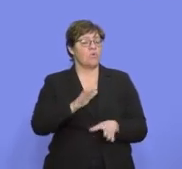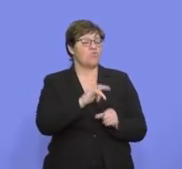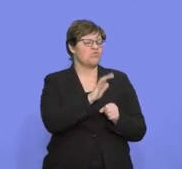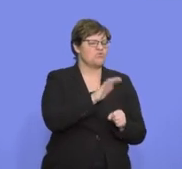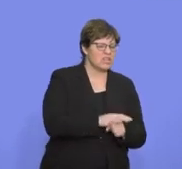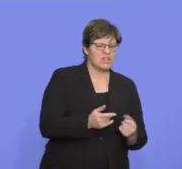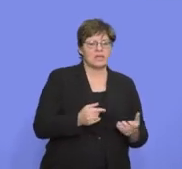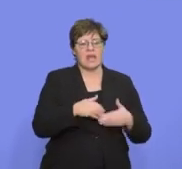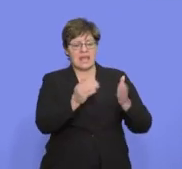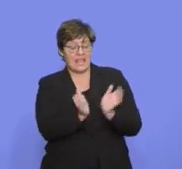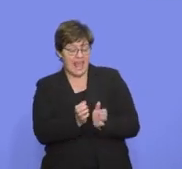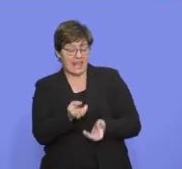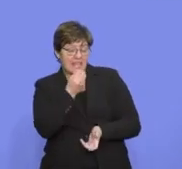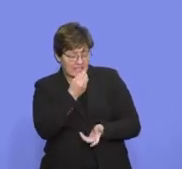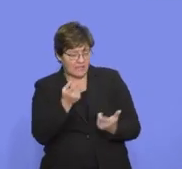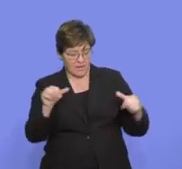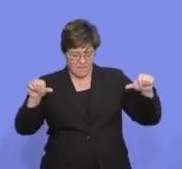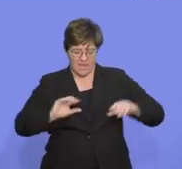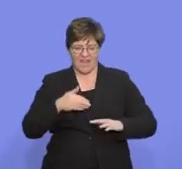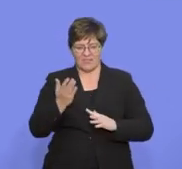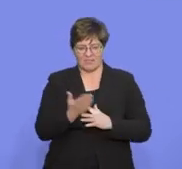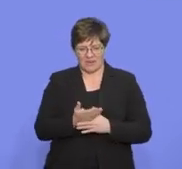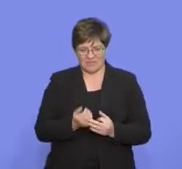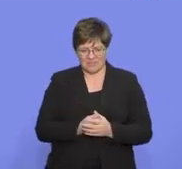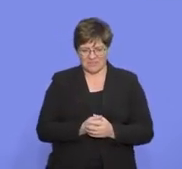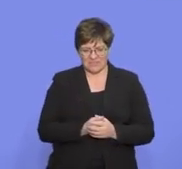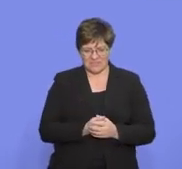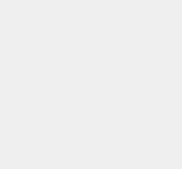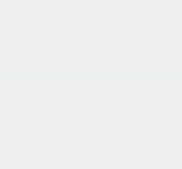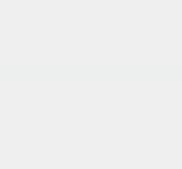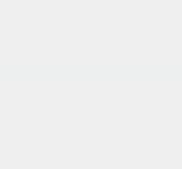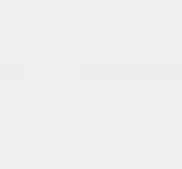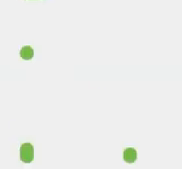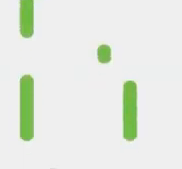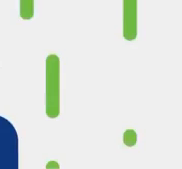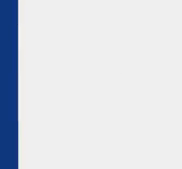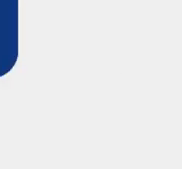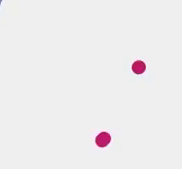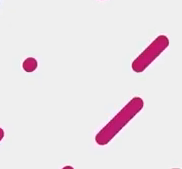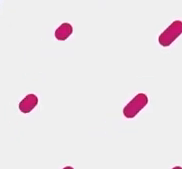drinks, some cake, and then you come back after the ad break.